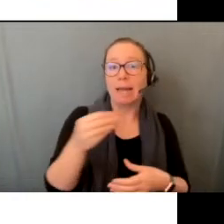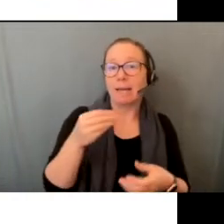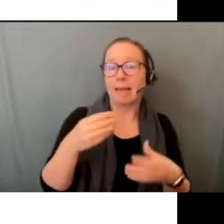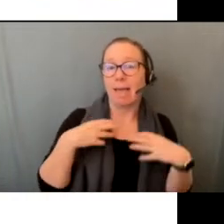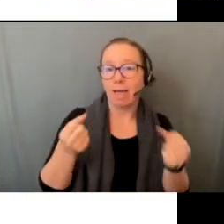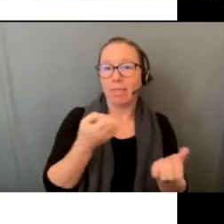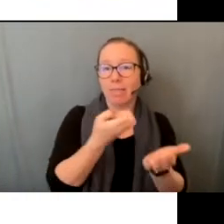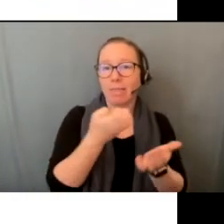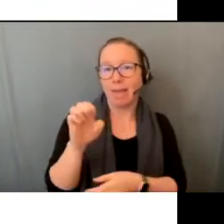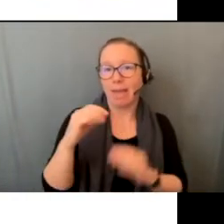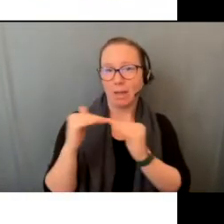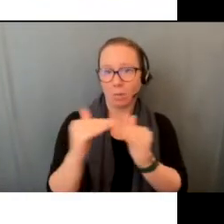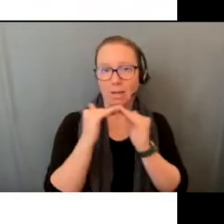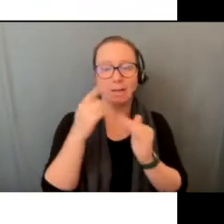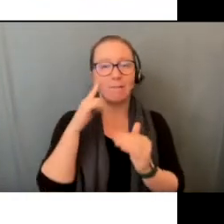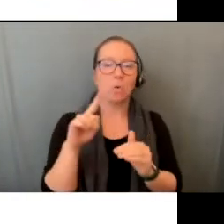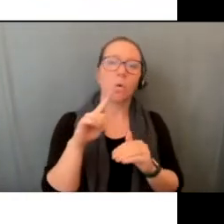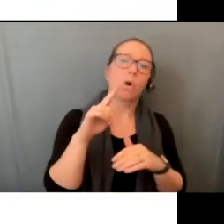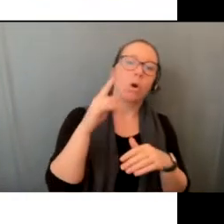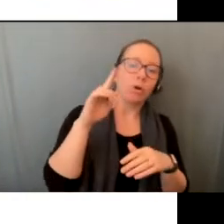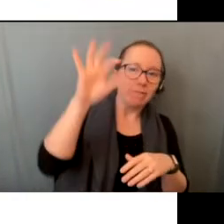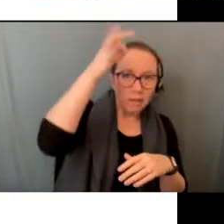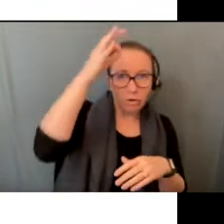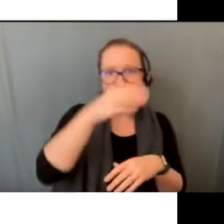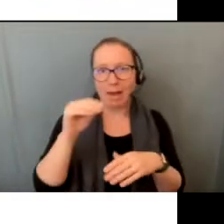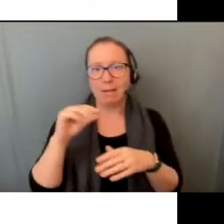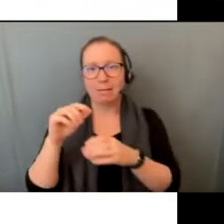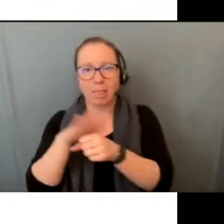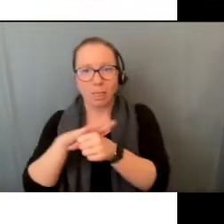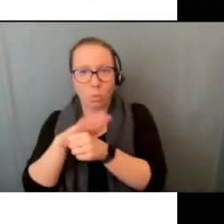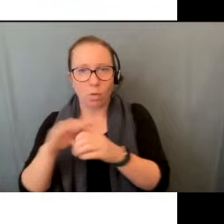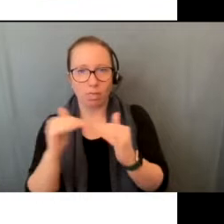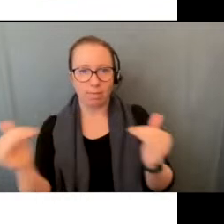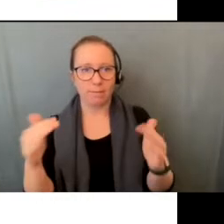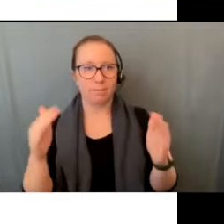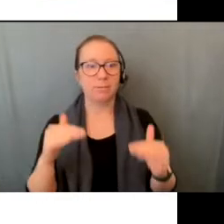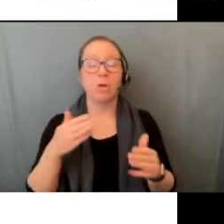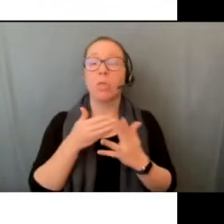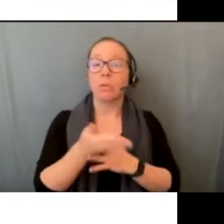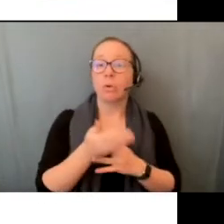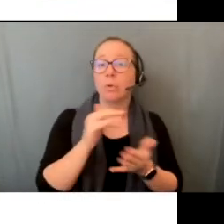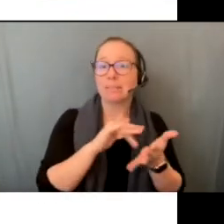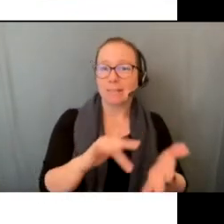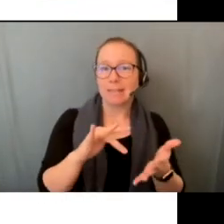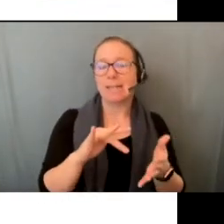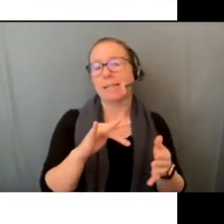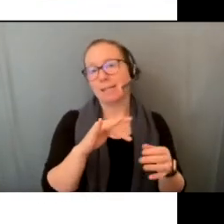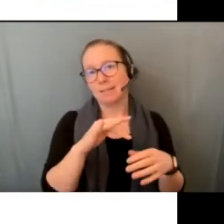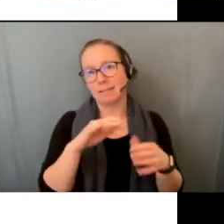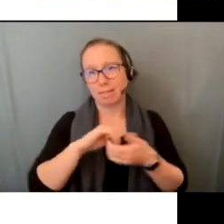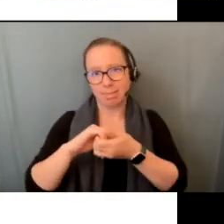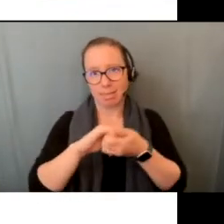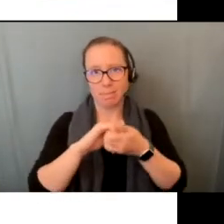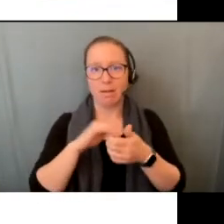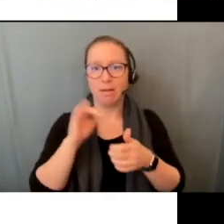federal, state, and local level. They, through studying initiatives and collaboratives that were already